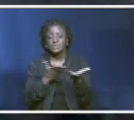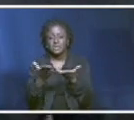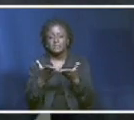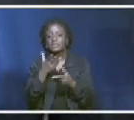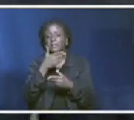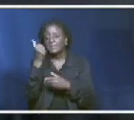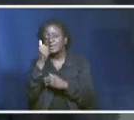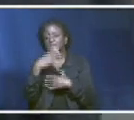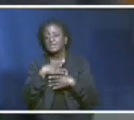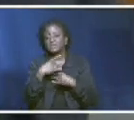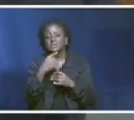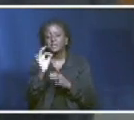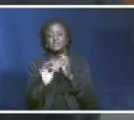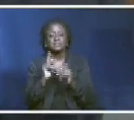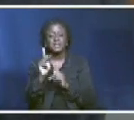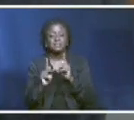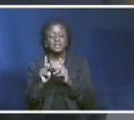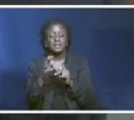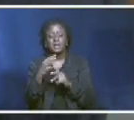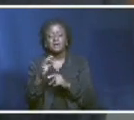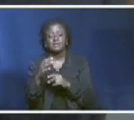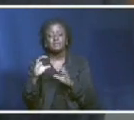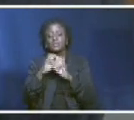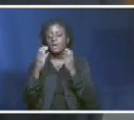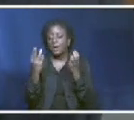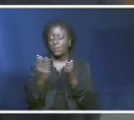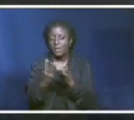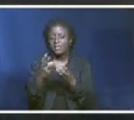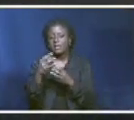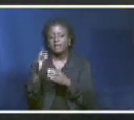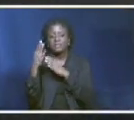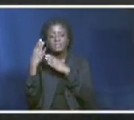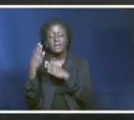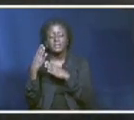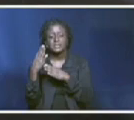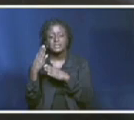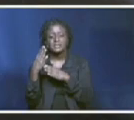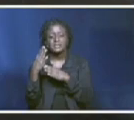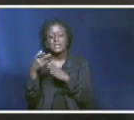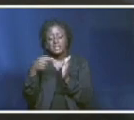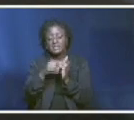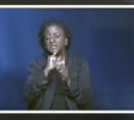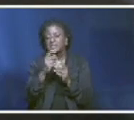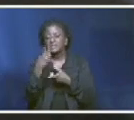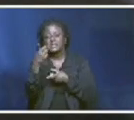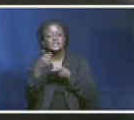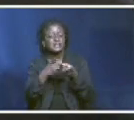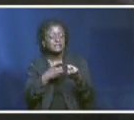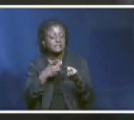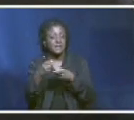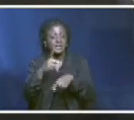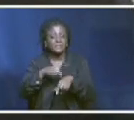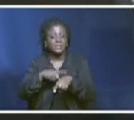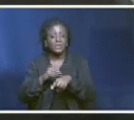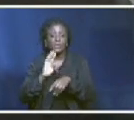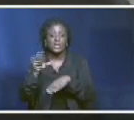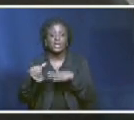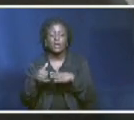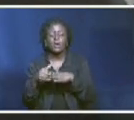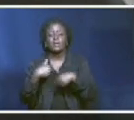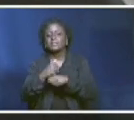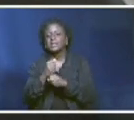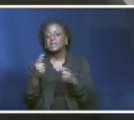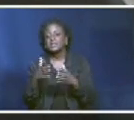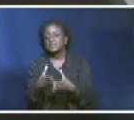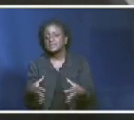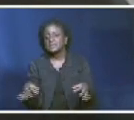the people of the Commonwealth of the Bahamas. So I'm truly honored. I see this as a defining moment where we can all make a significant difference